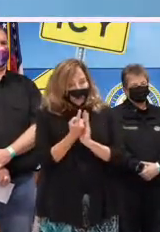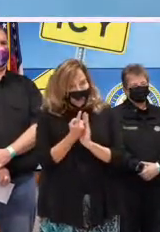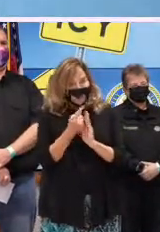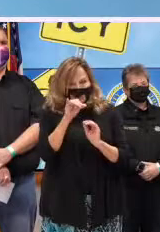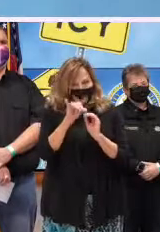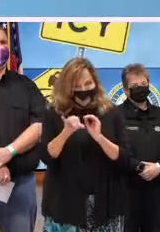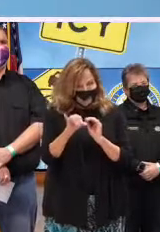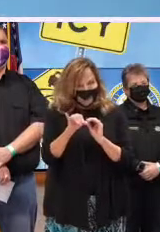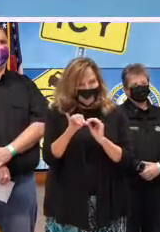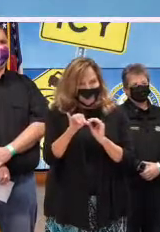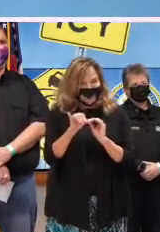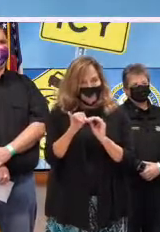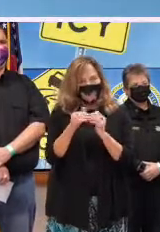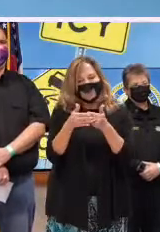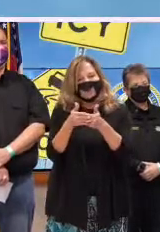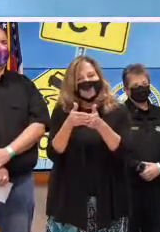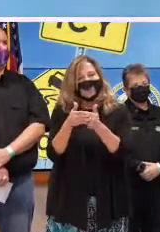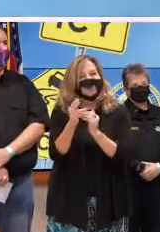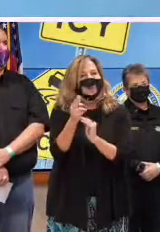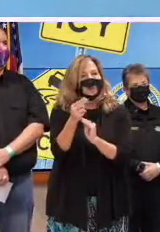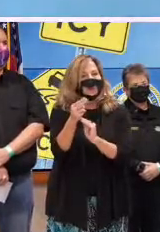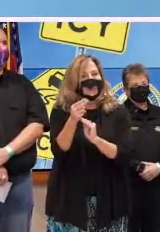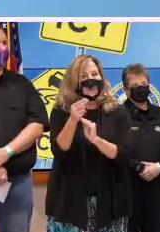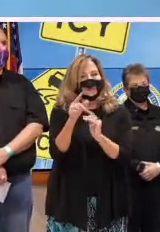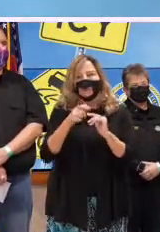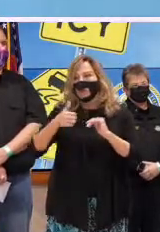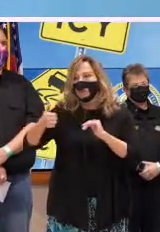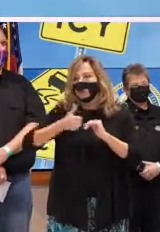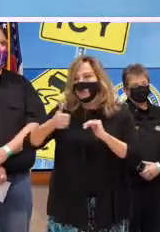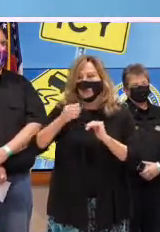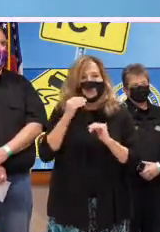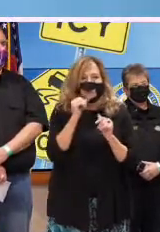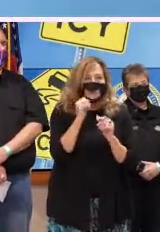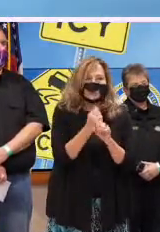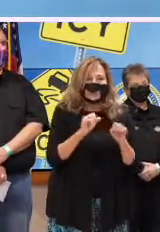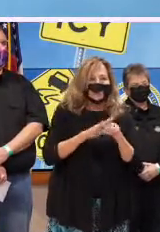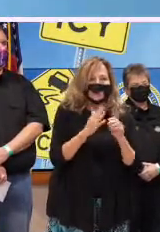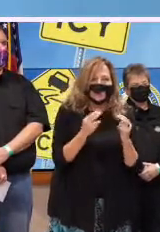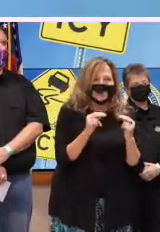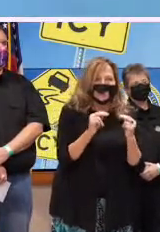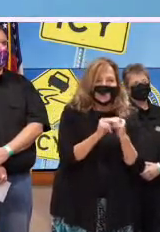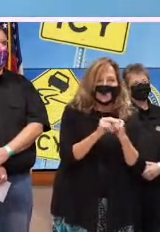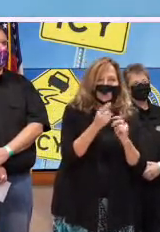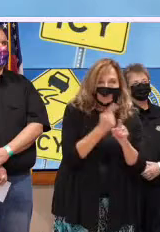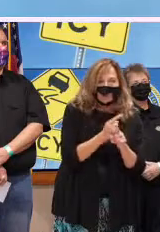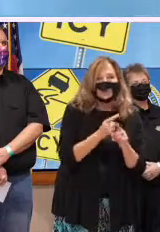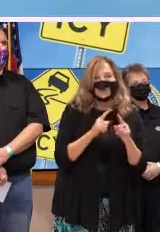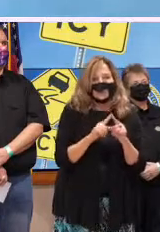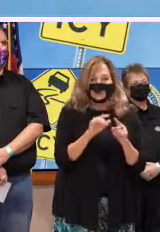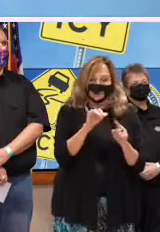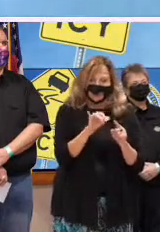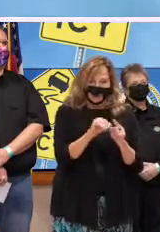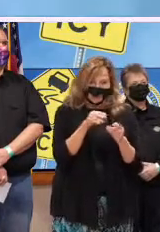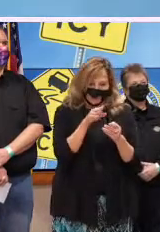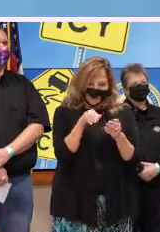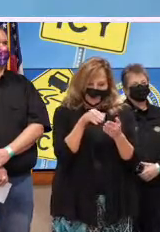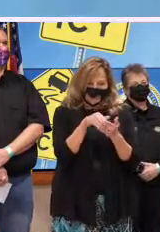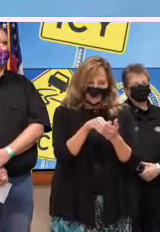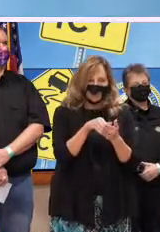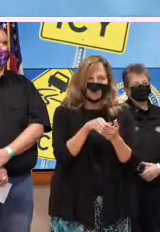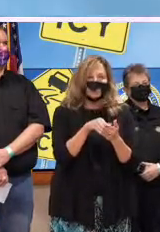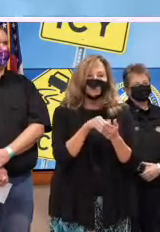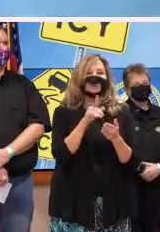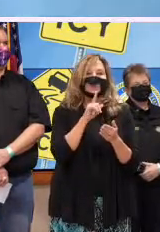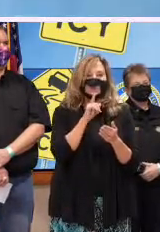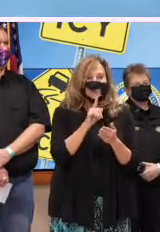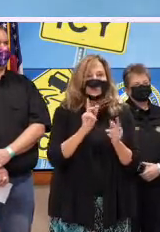them up at one of the hotels, the staff downtown. But that center will be primarily for our homeless